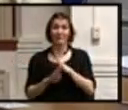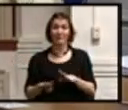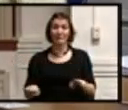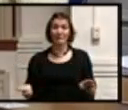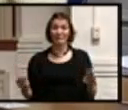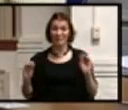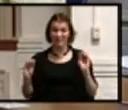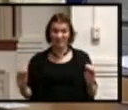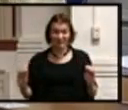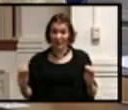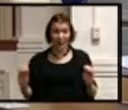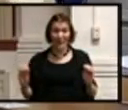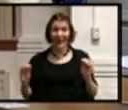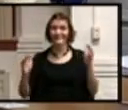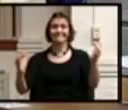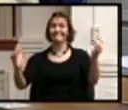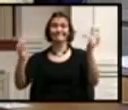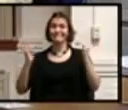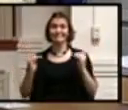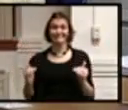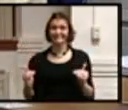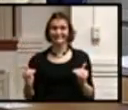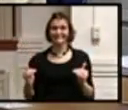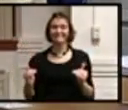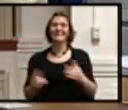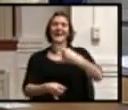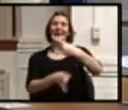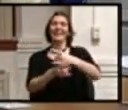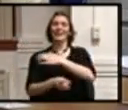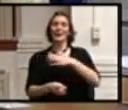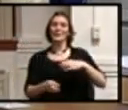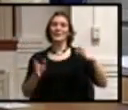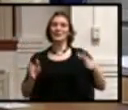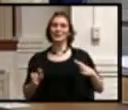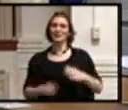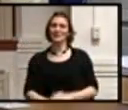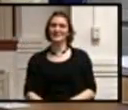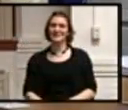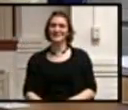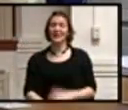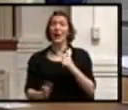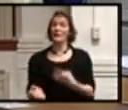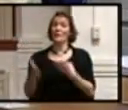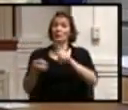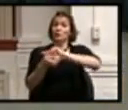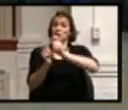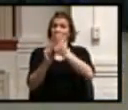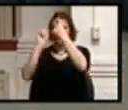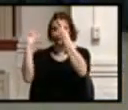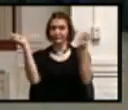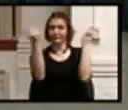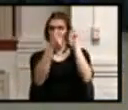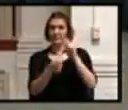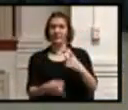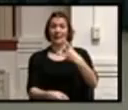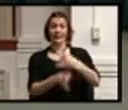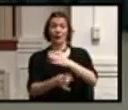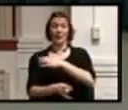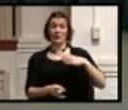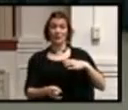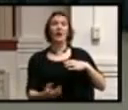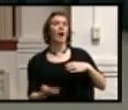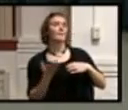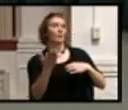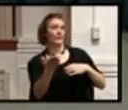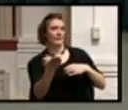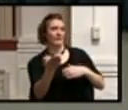Well then, the next matter on the agenda is liquor commissioners. Do we have a motion to convene as liquor commissioners? So moved. We have